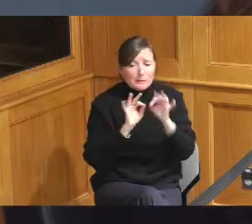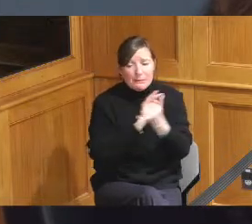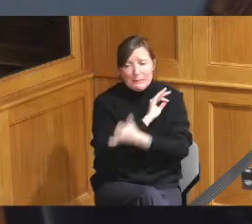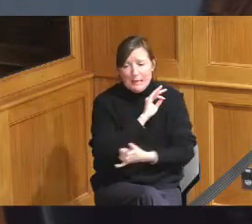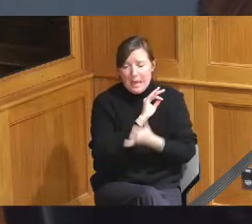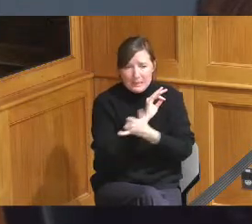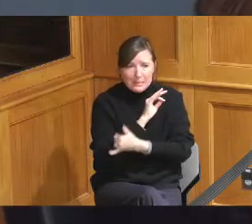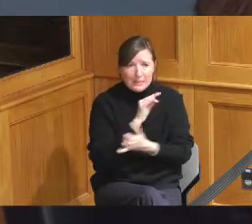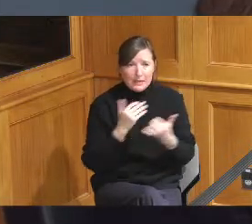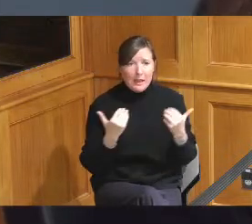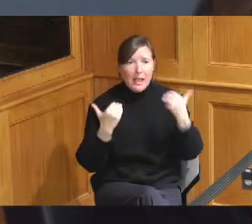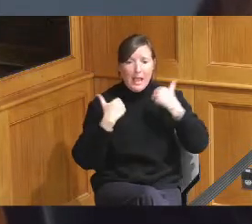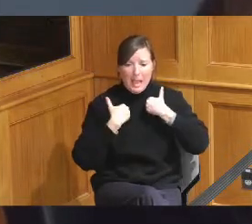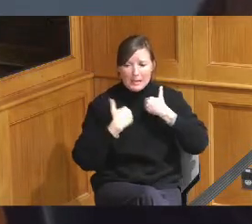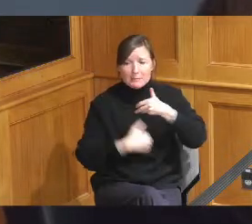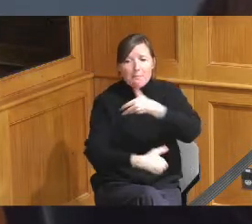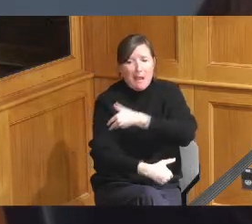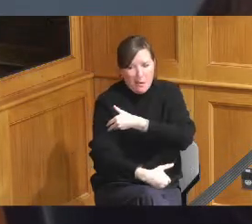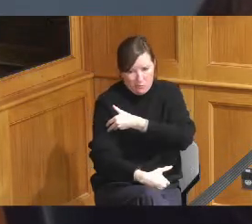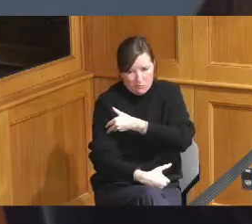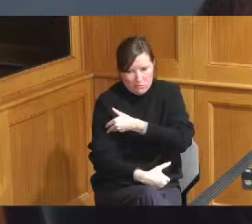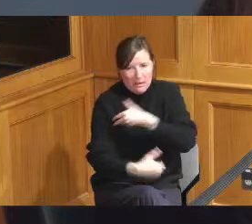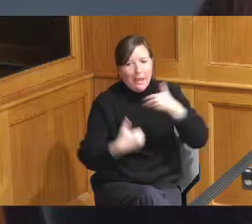hold the power in this